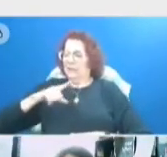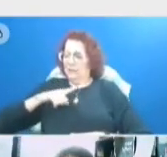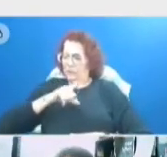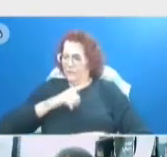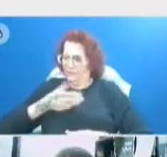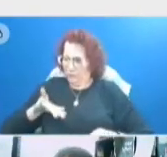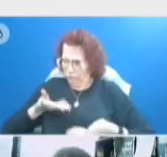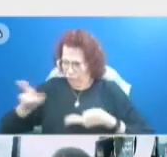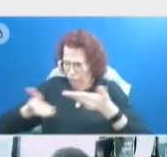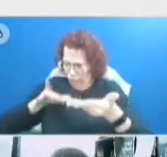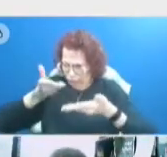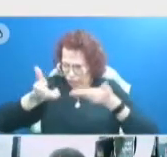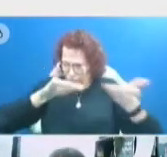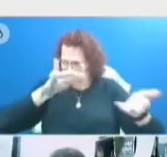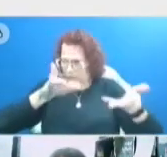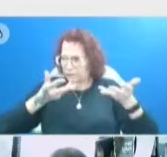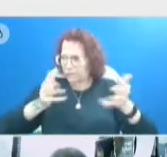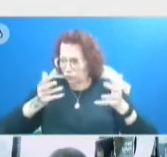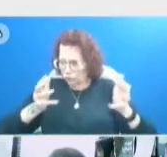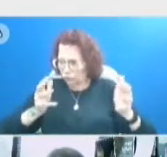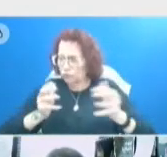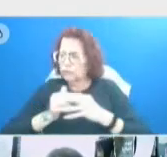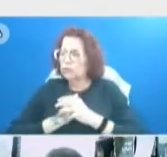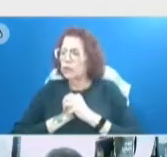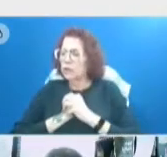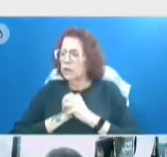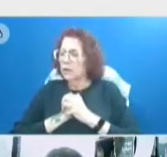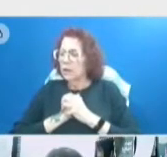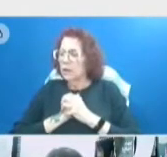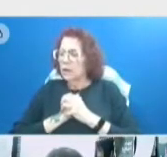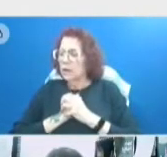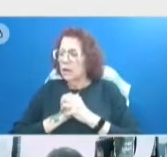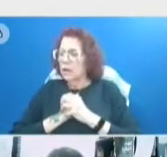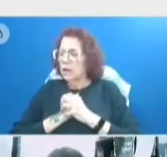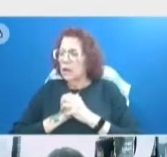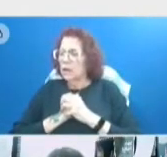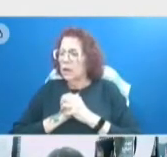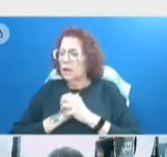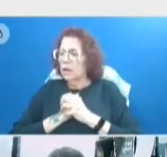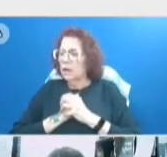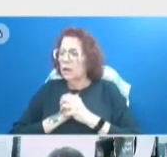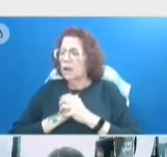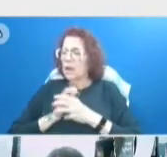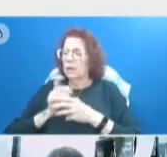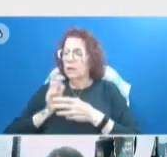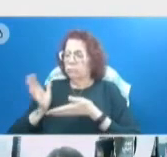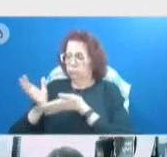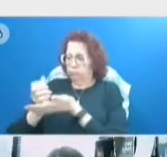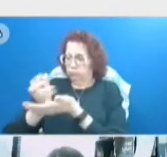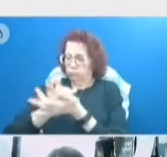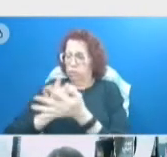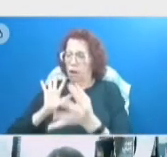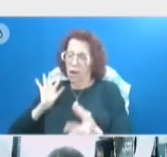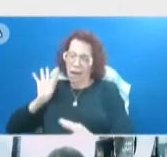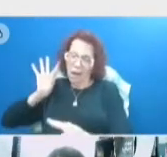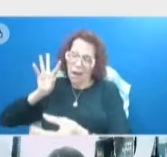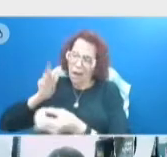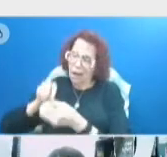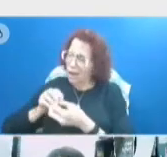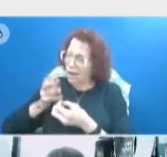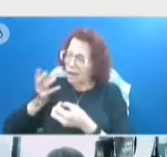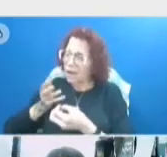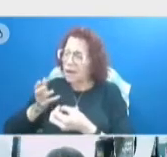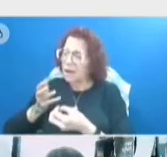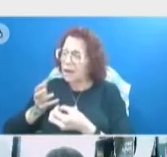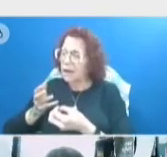board received a total, separate from the earlier meeting that we had for public campaign finance,